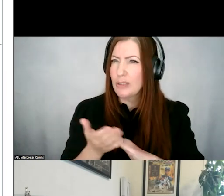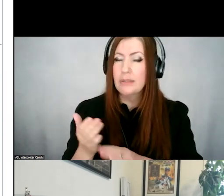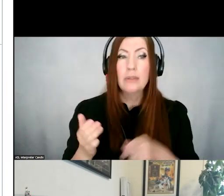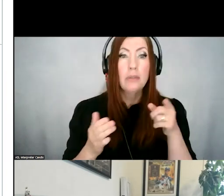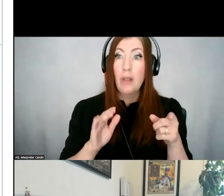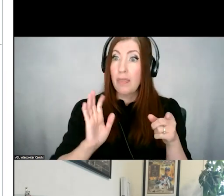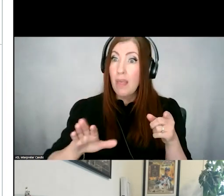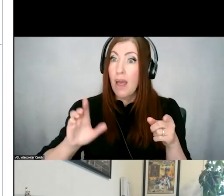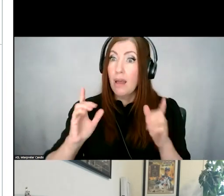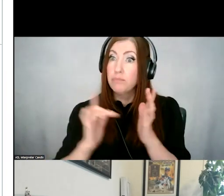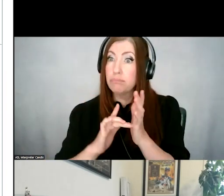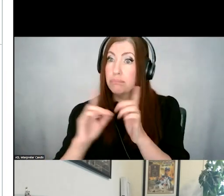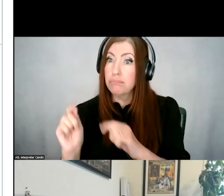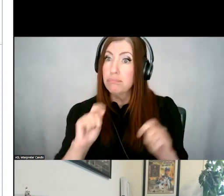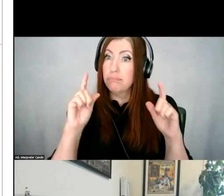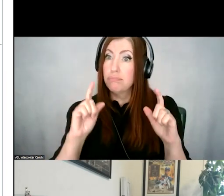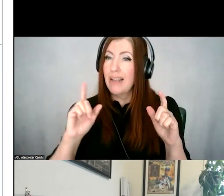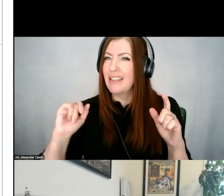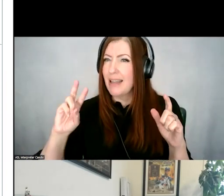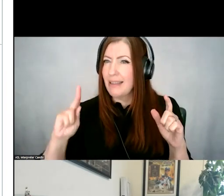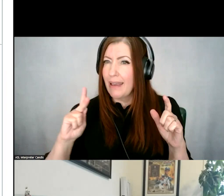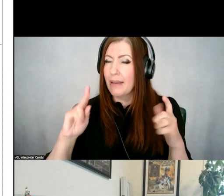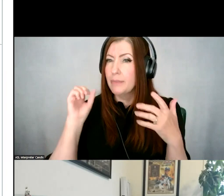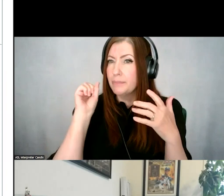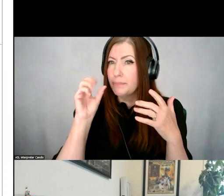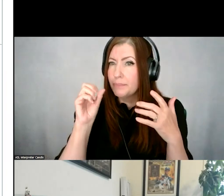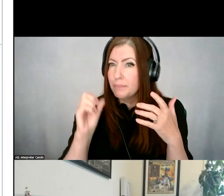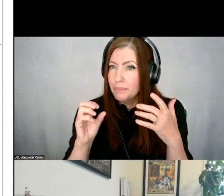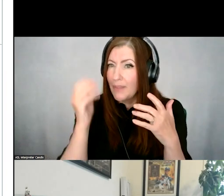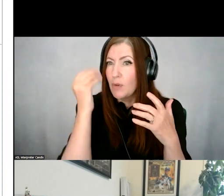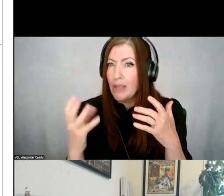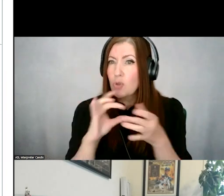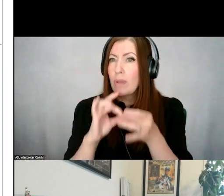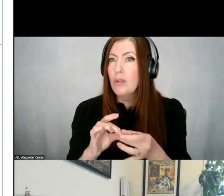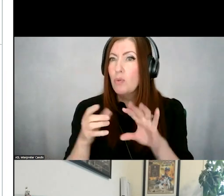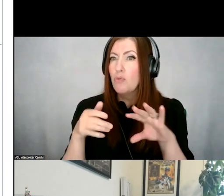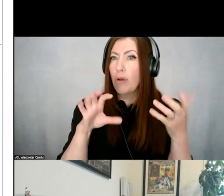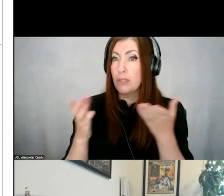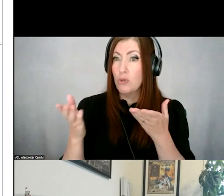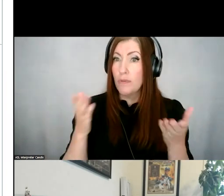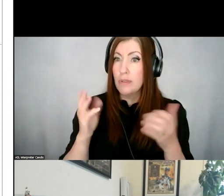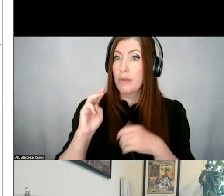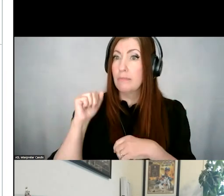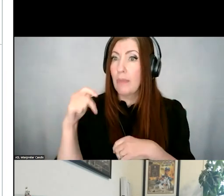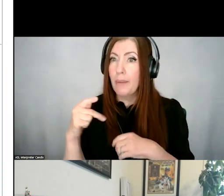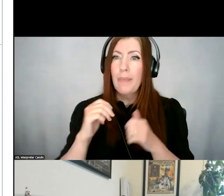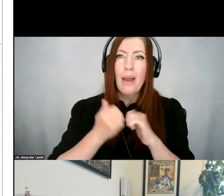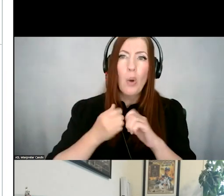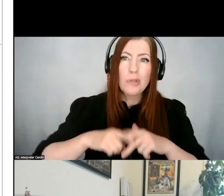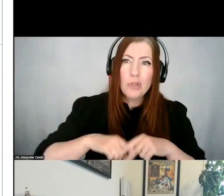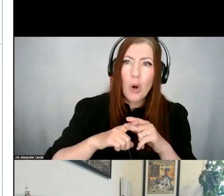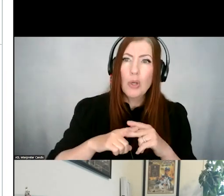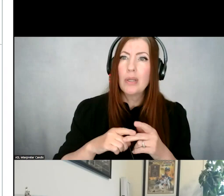that link, you'll get a little bit of information about the crisis services map and how it started